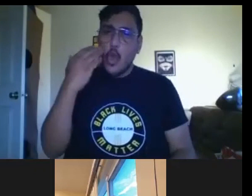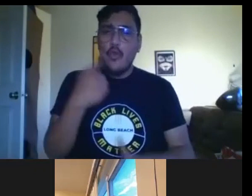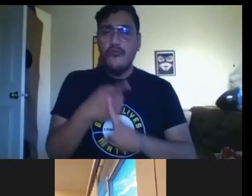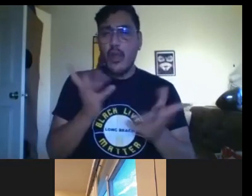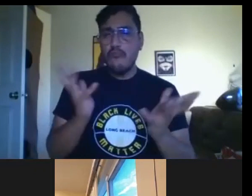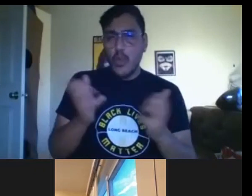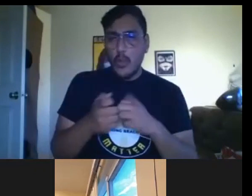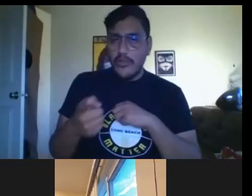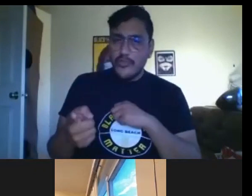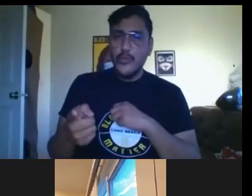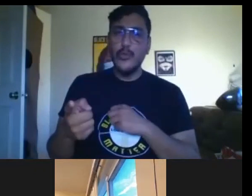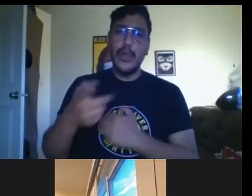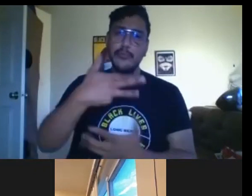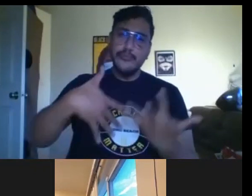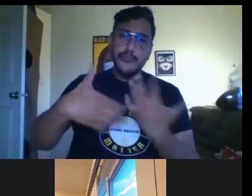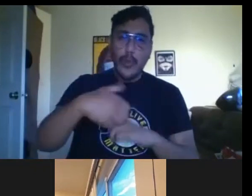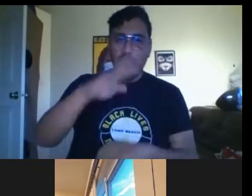around his siblings that